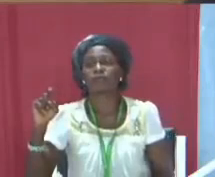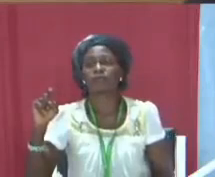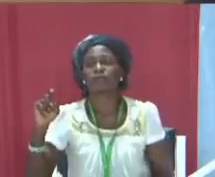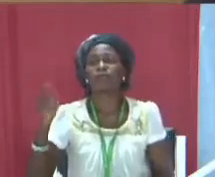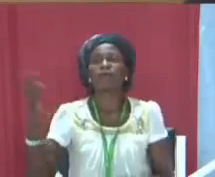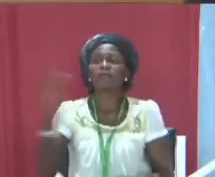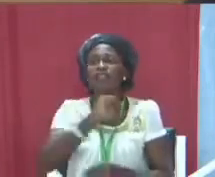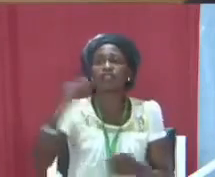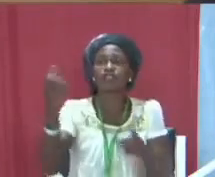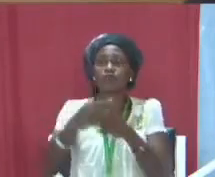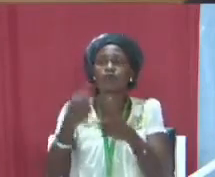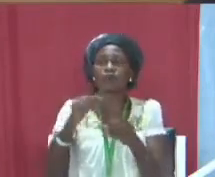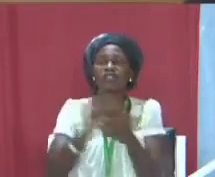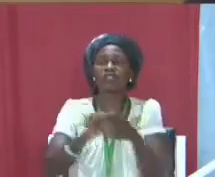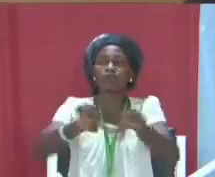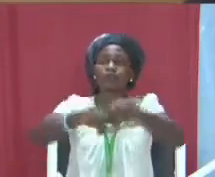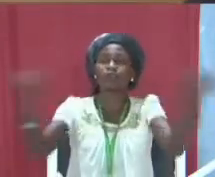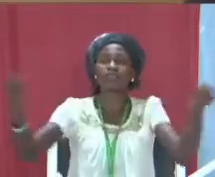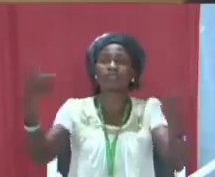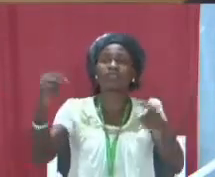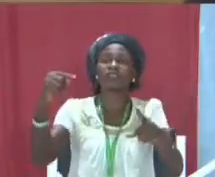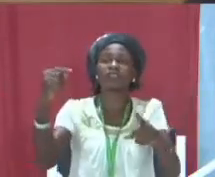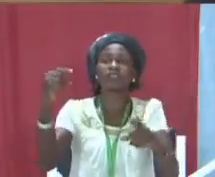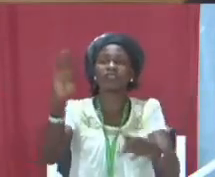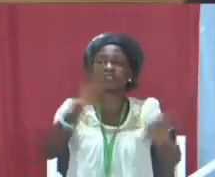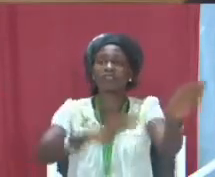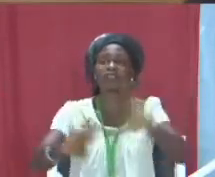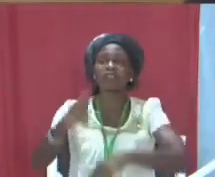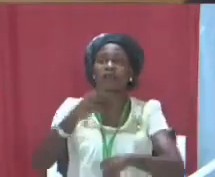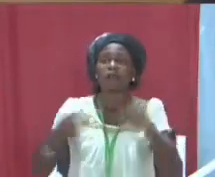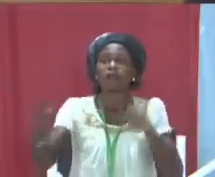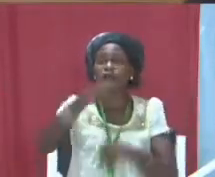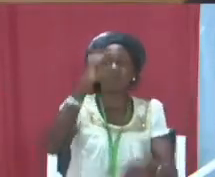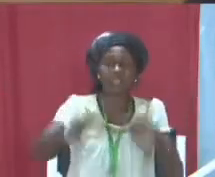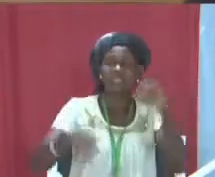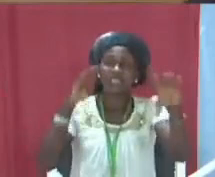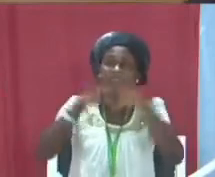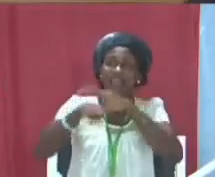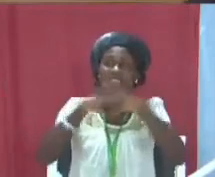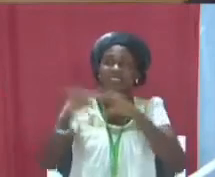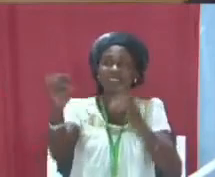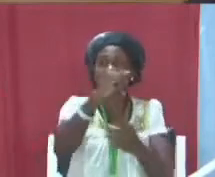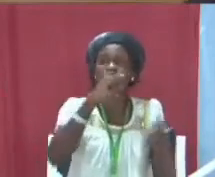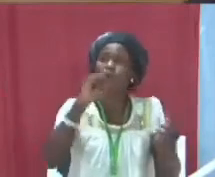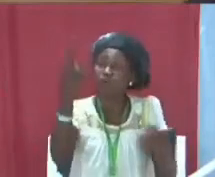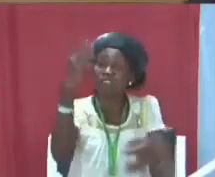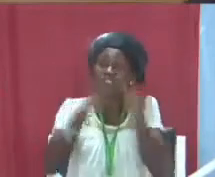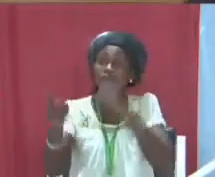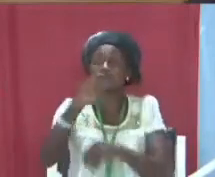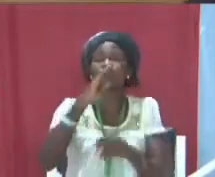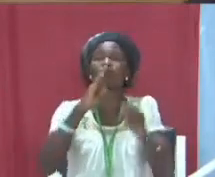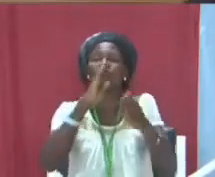There is a word that will break the siege, but you cannot access that word except you are humble.